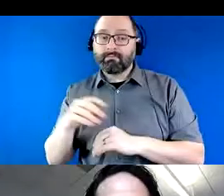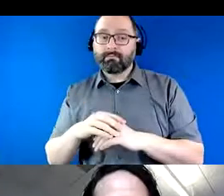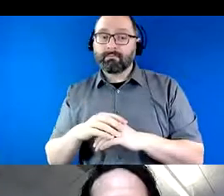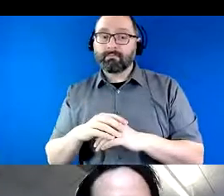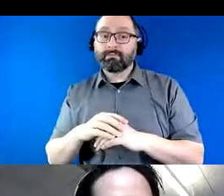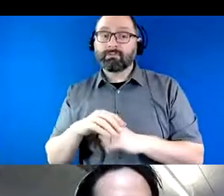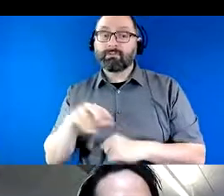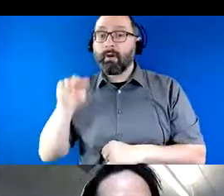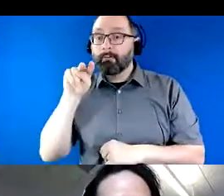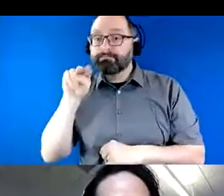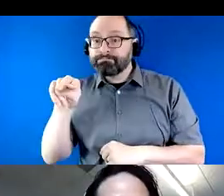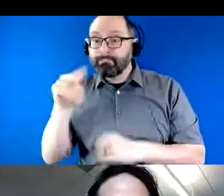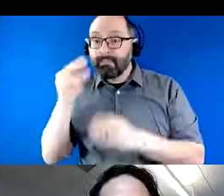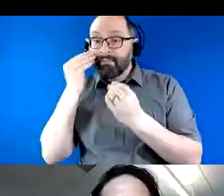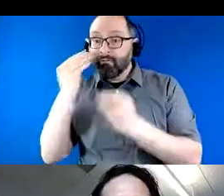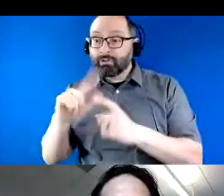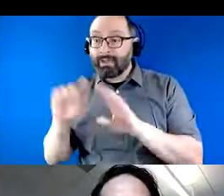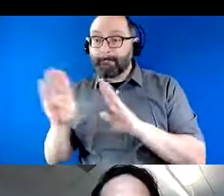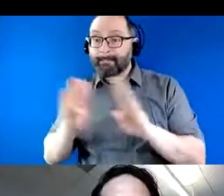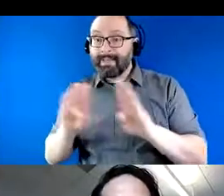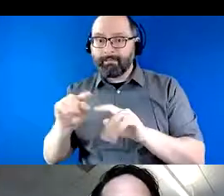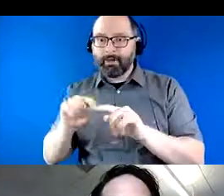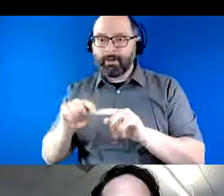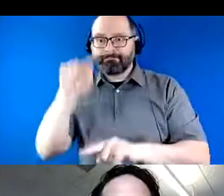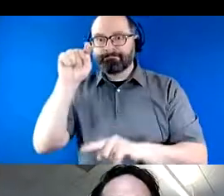looking at information about behaviors takes us